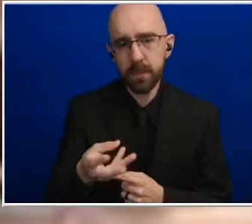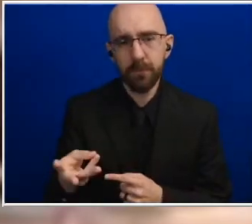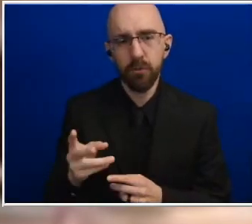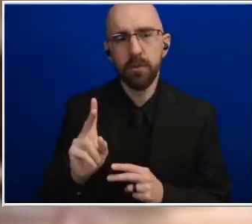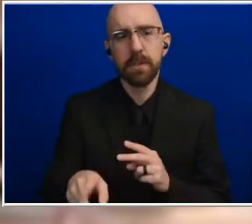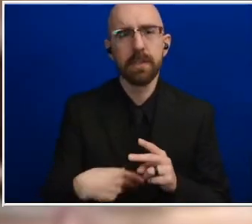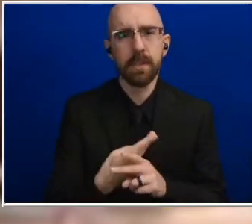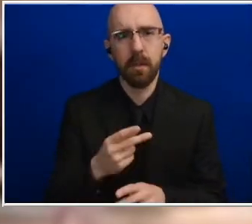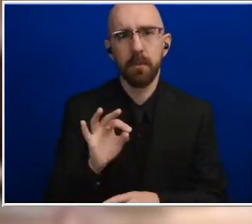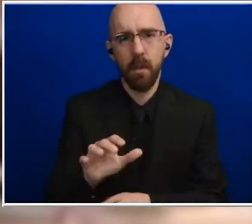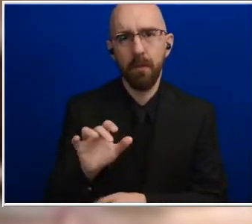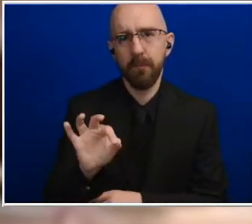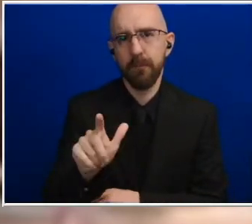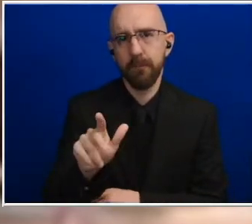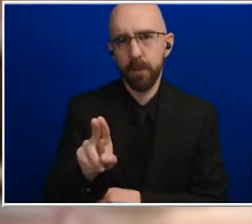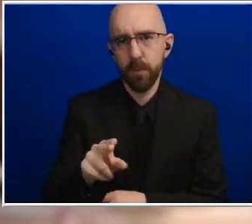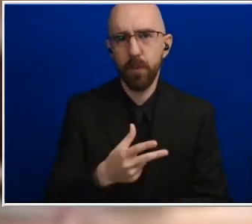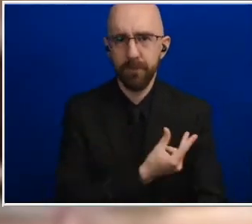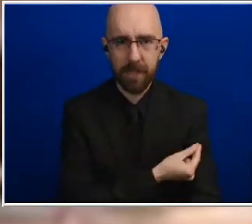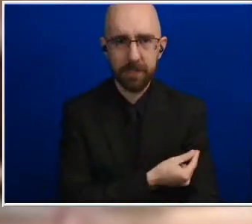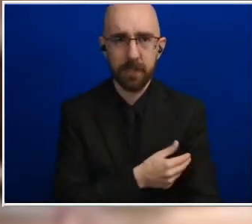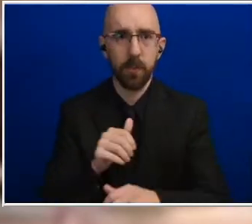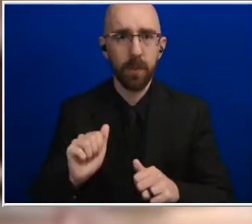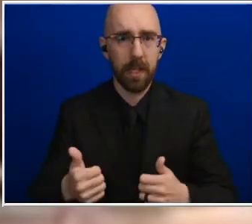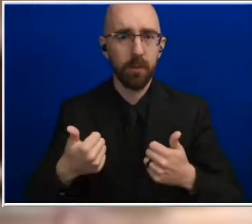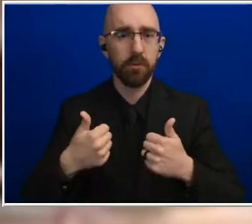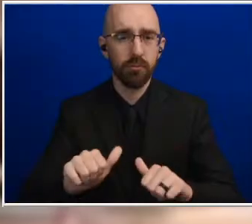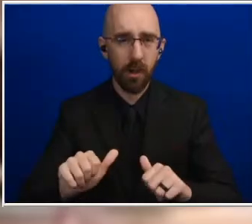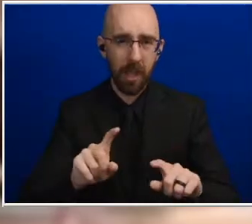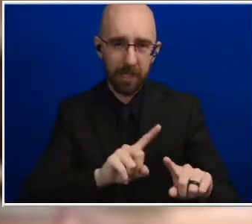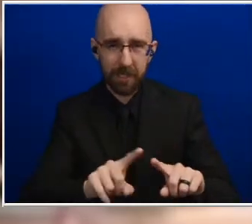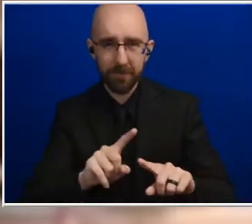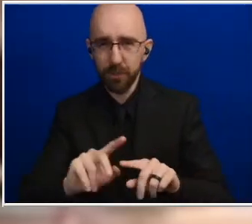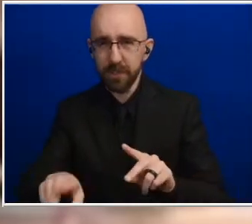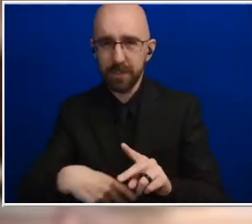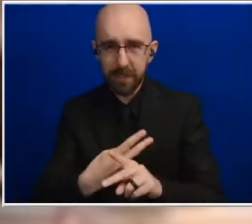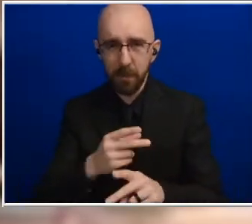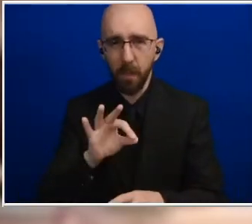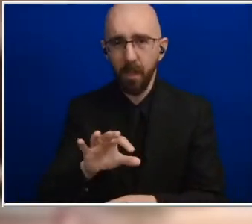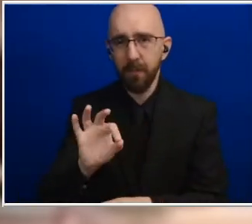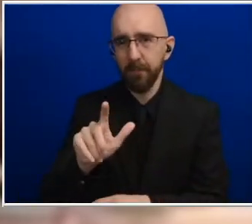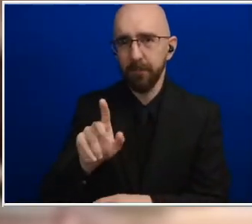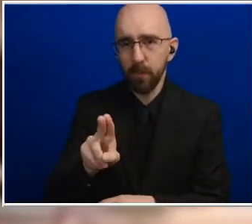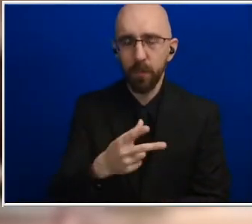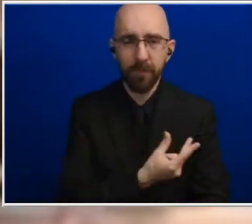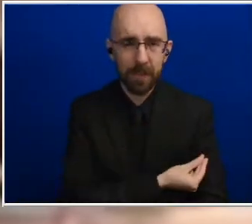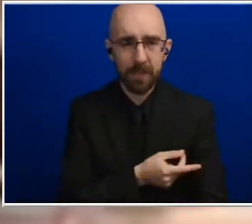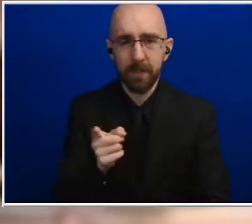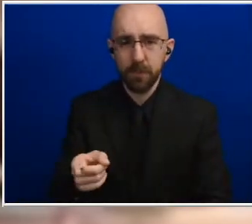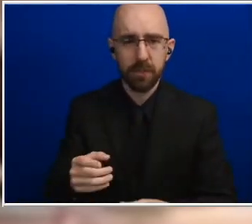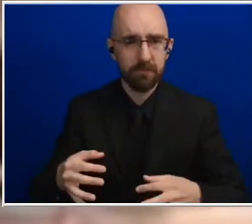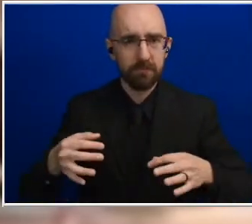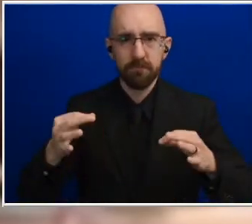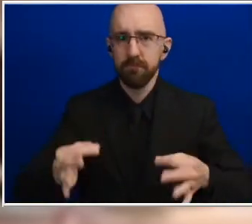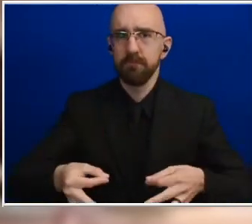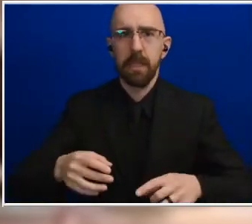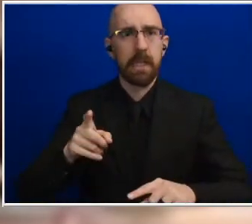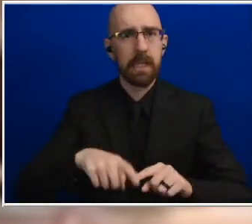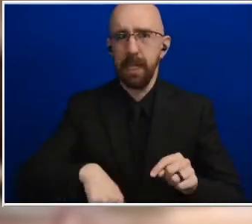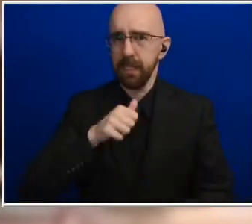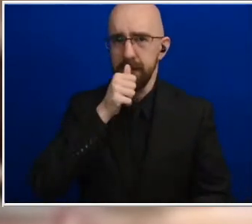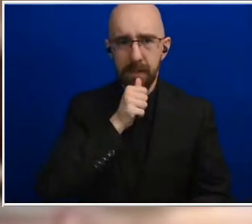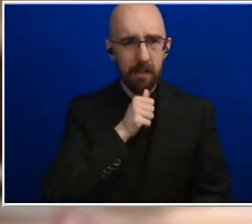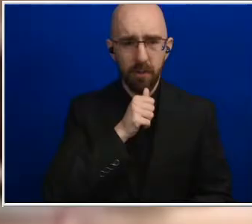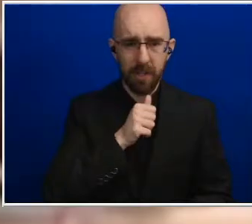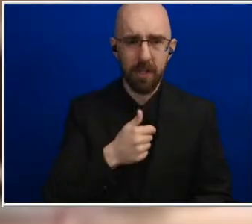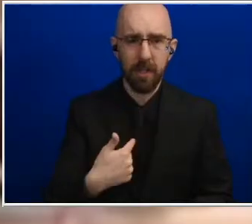flu vaccine, so we could try different types of flu vaccine. If she absolutely can't tolerate it, and I